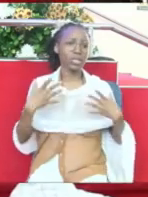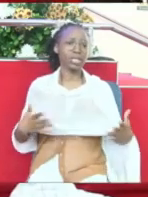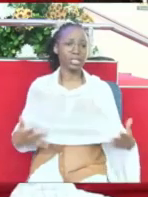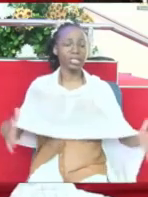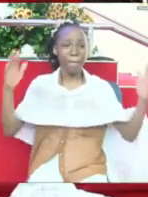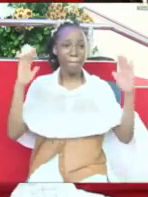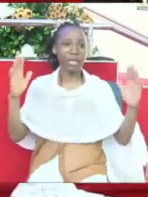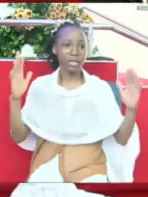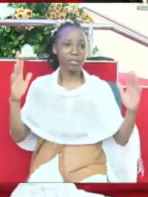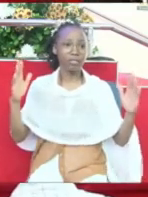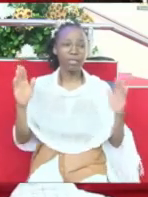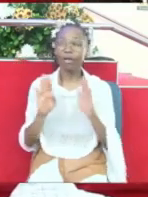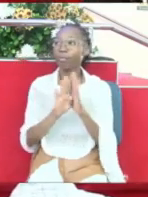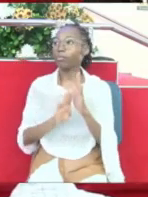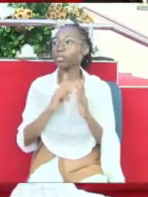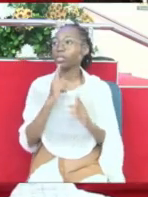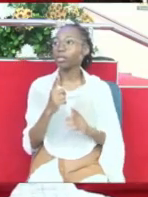Acts chapter 5.